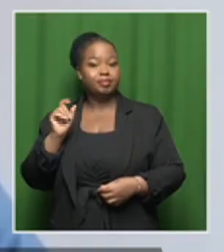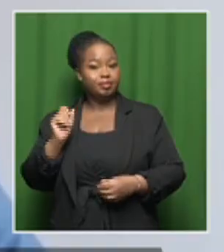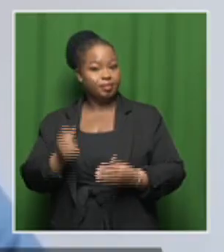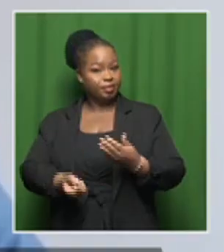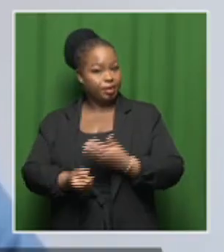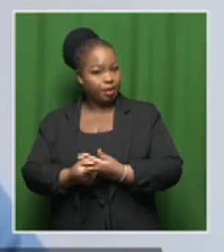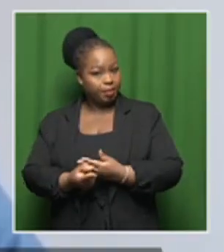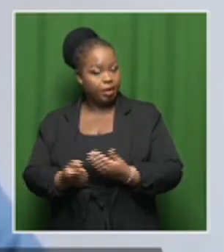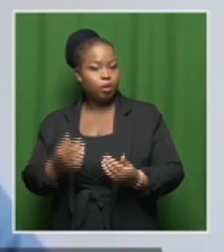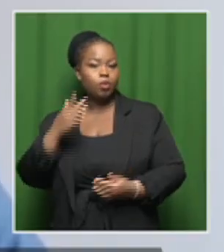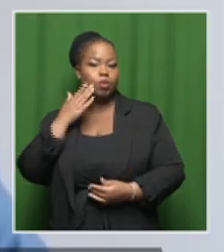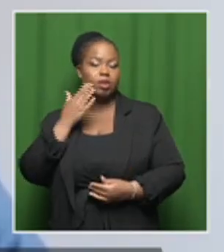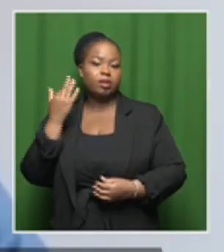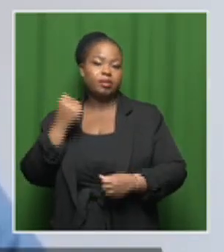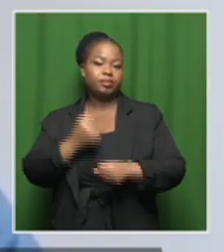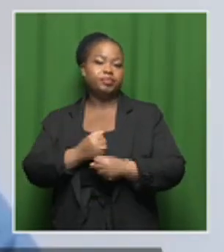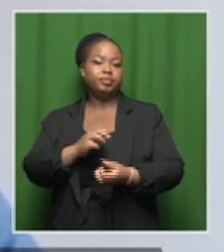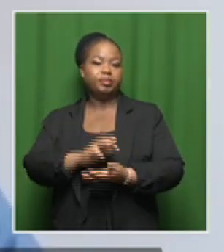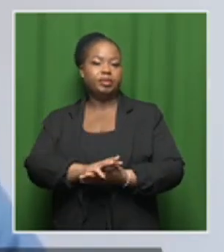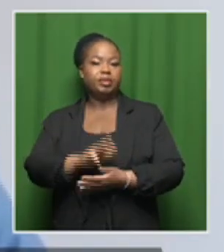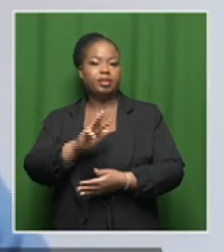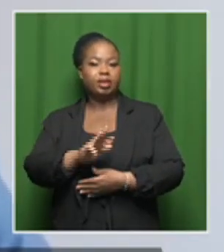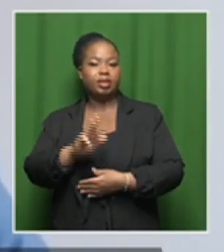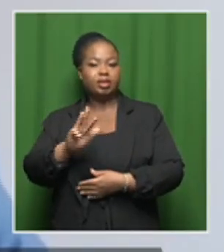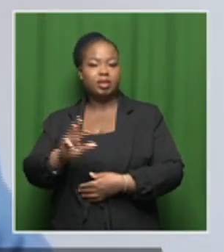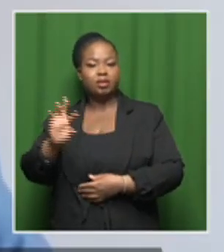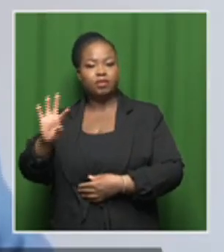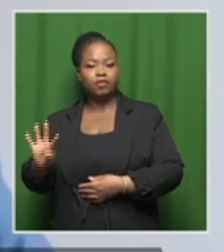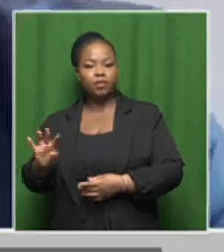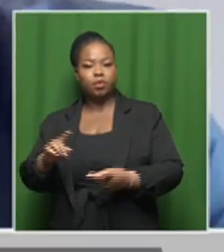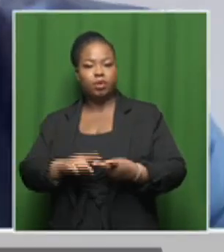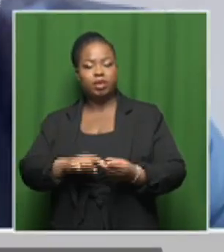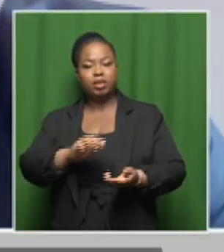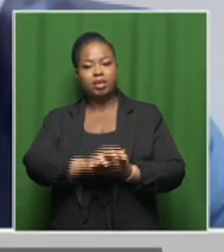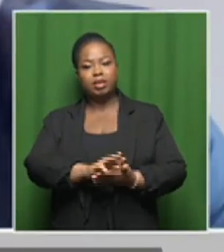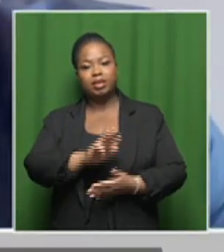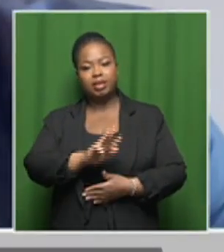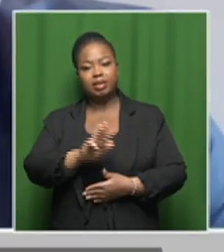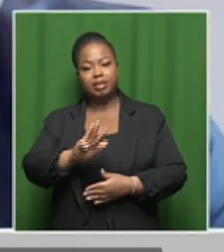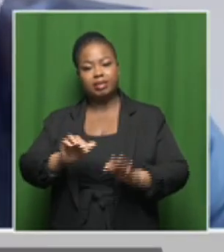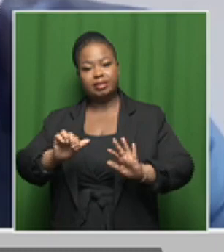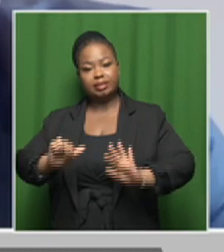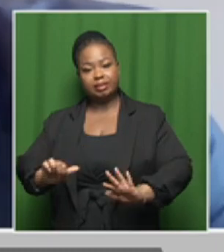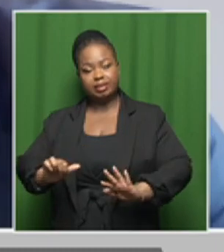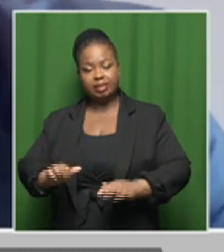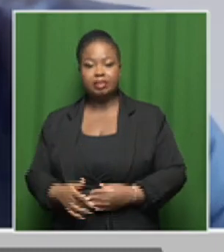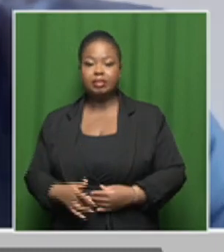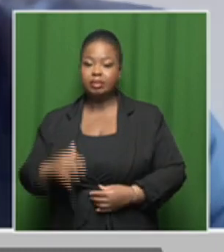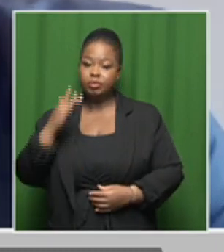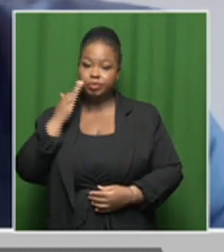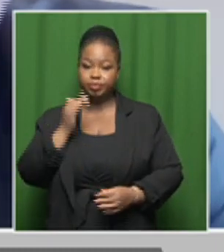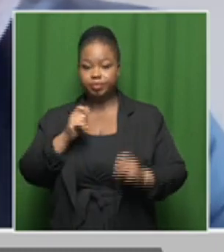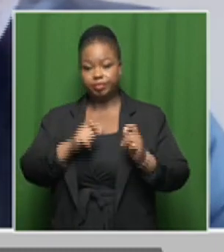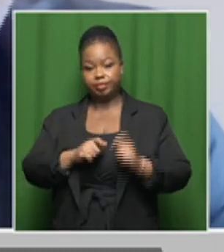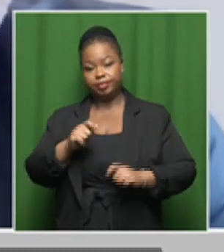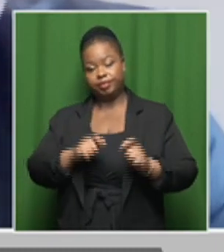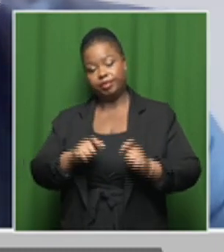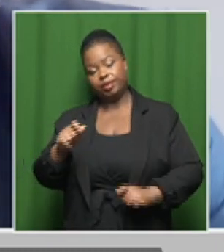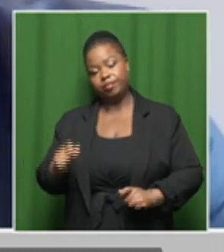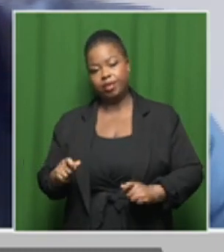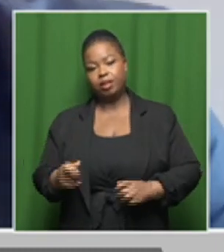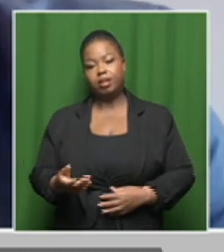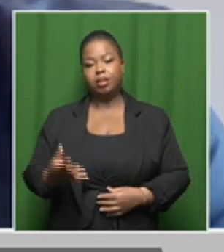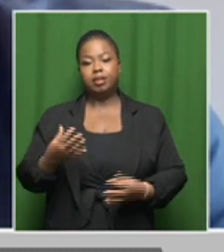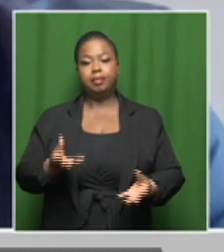fact in 1994 and in 1996 when people had or